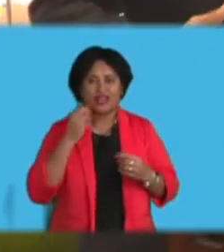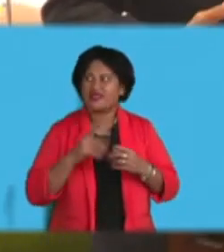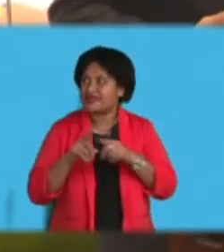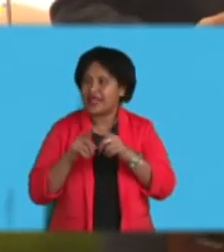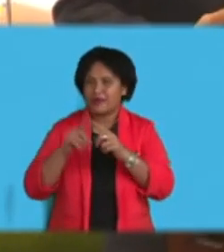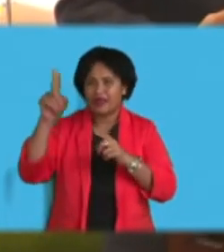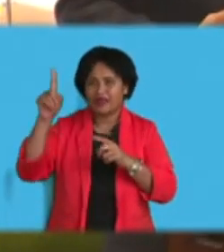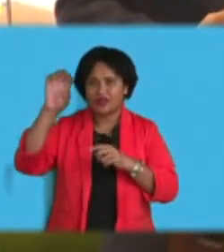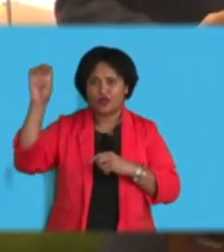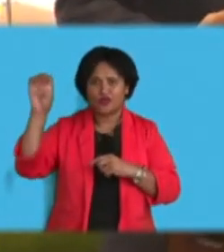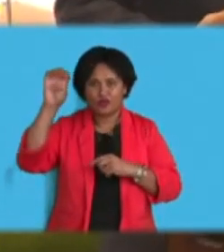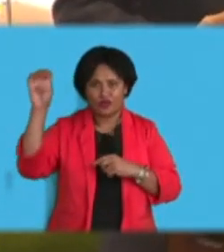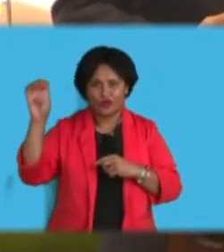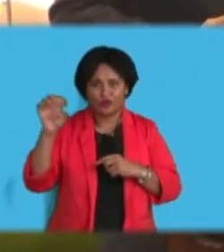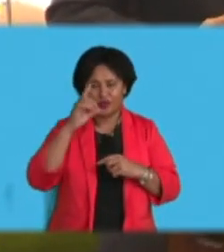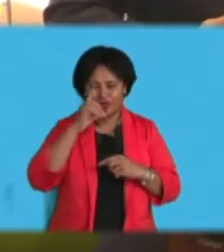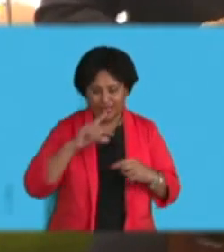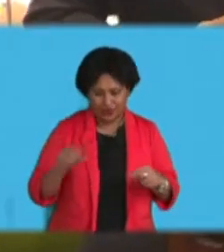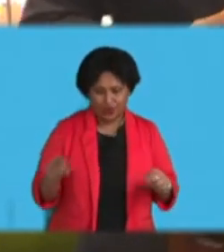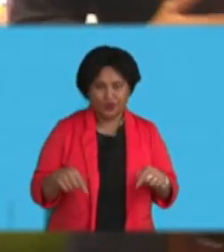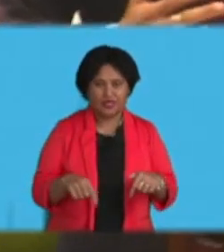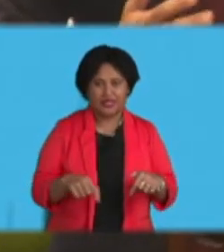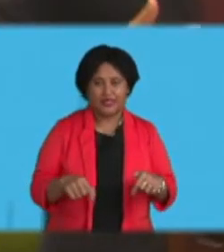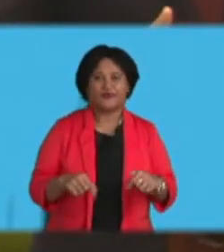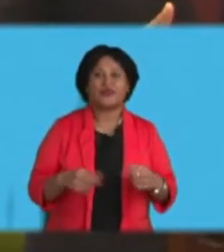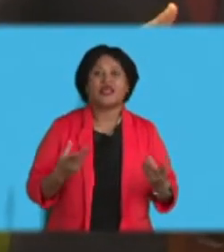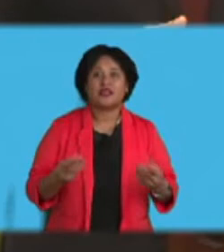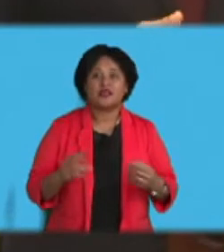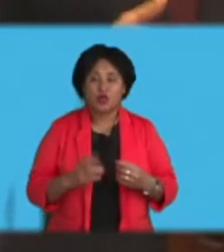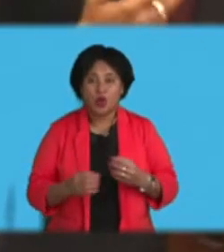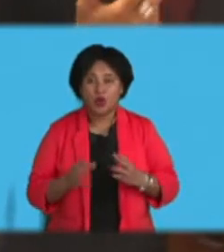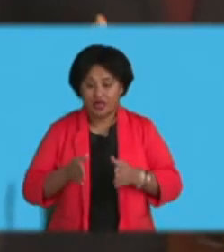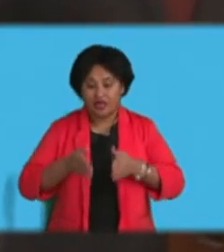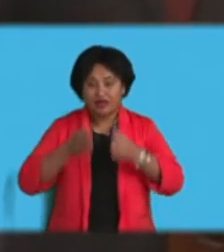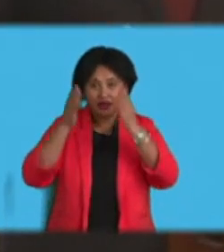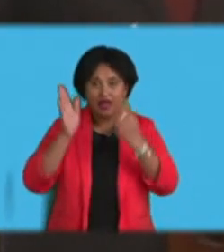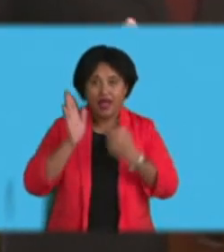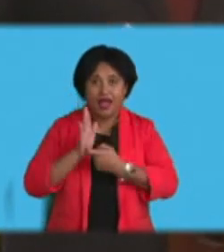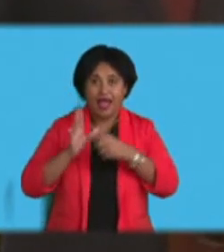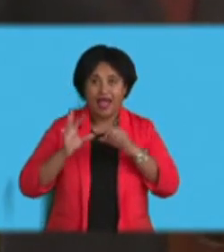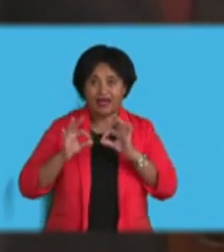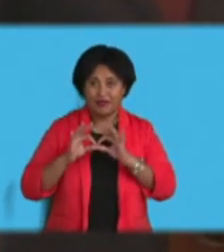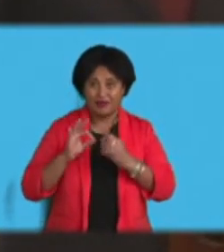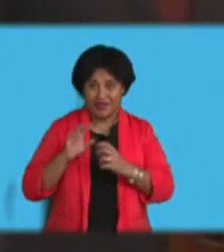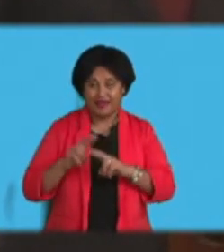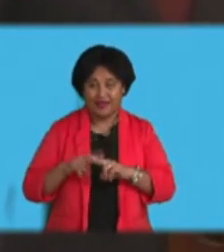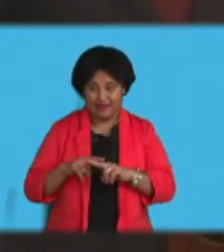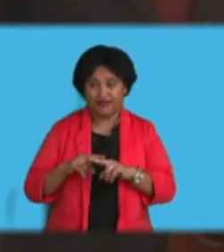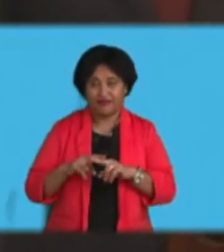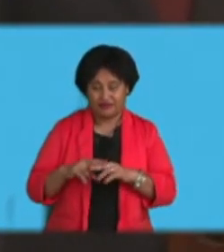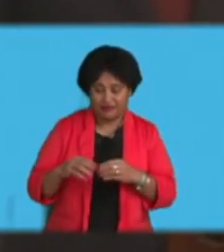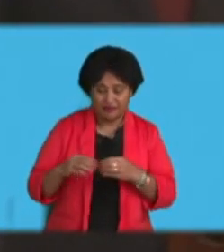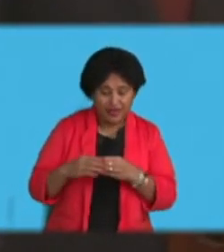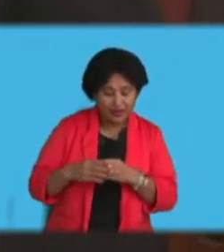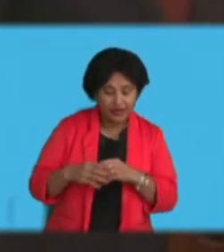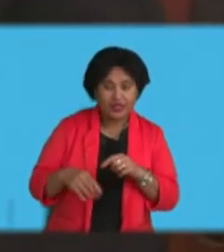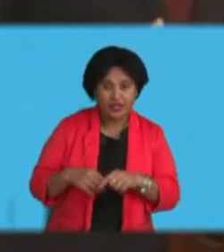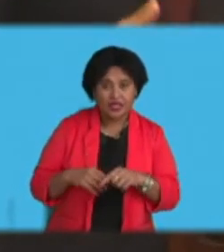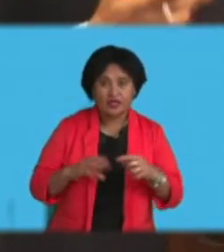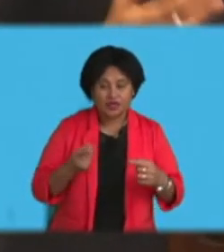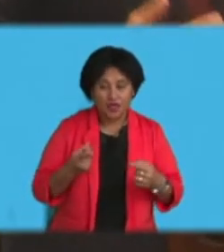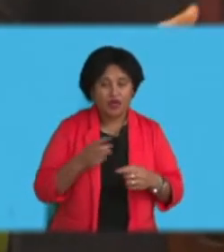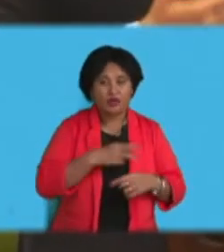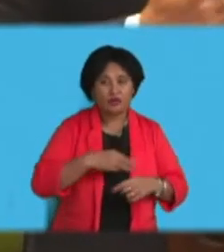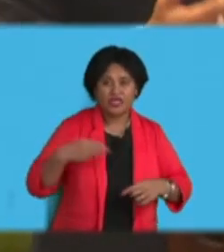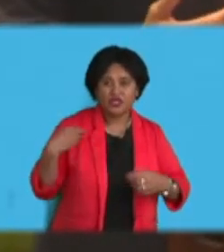the 2018 FSSR mission suggests that the RBF, in close liaison with the Ministry of Economy, should undertake